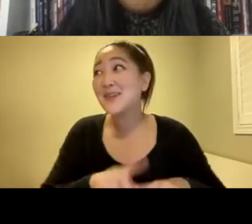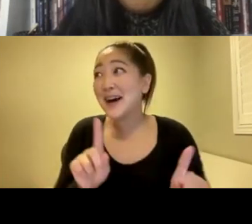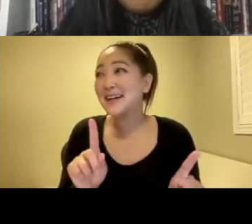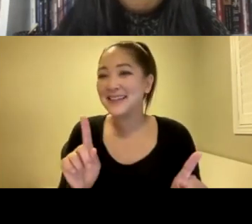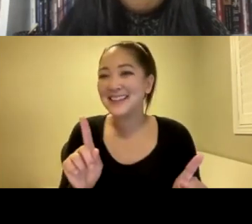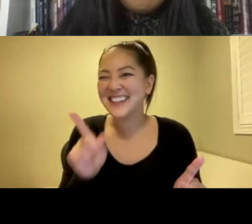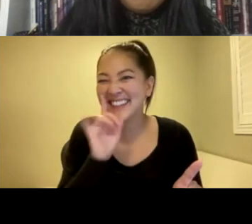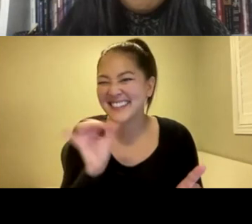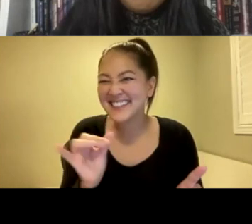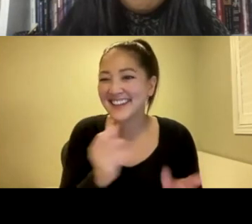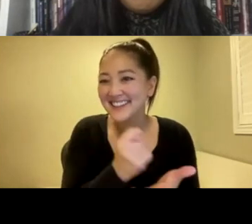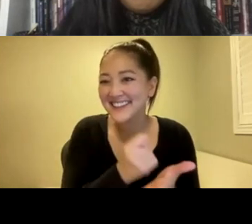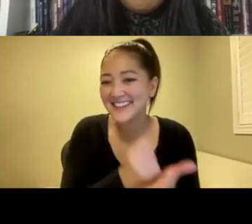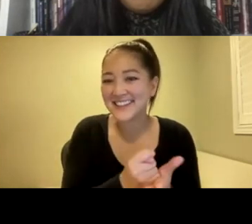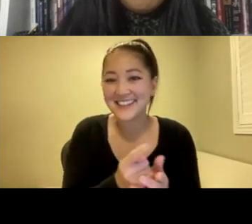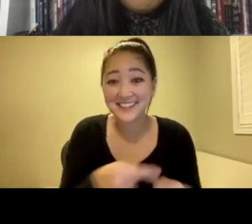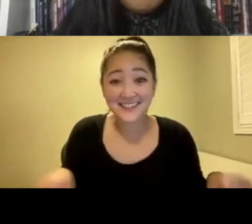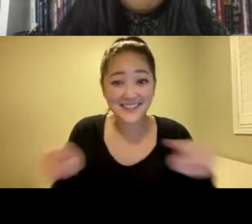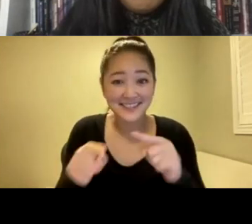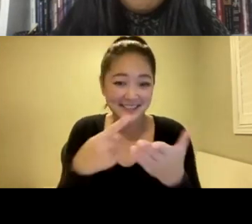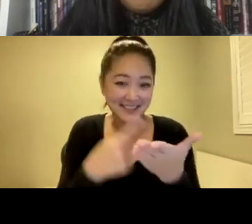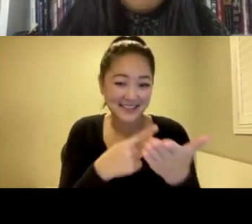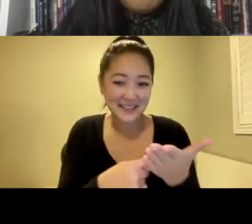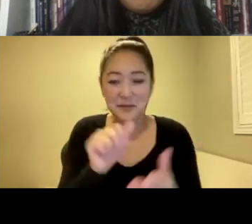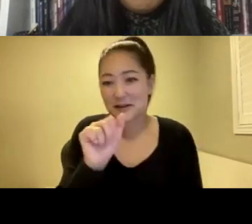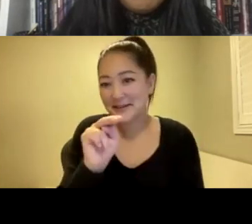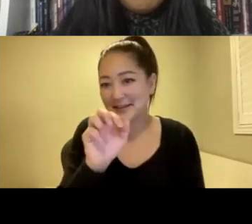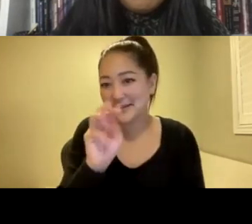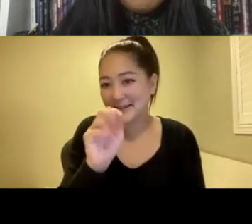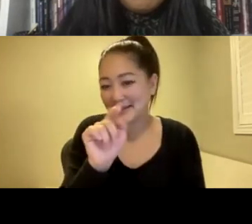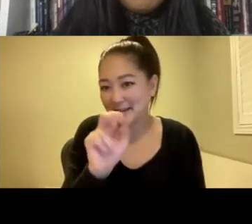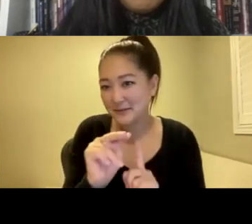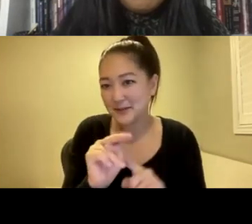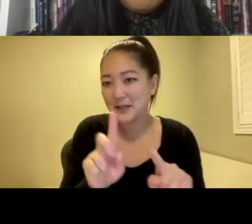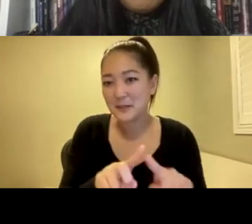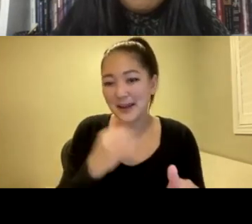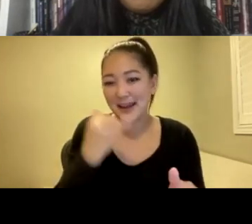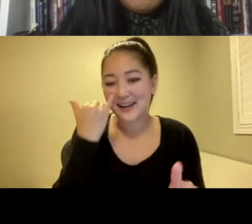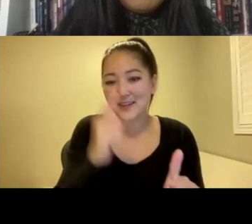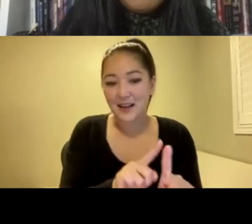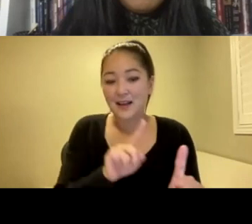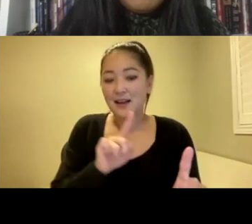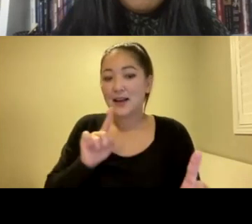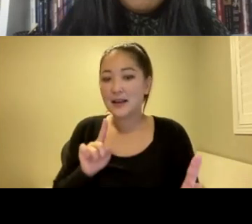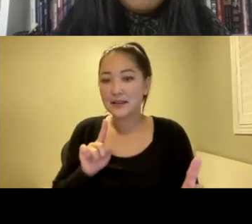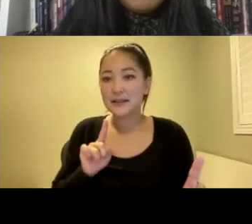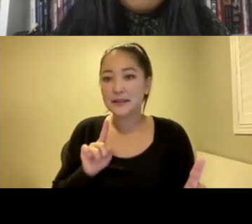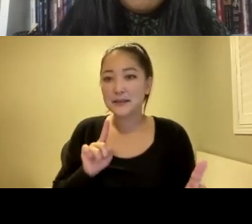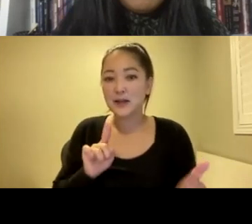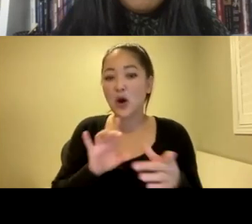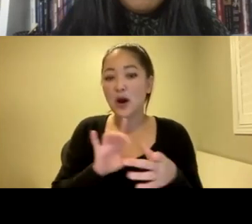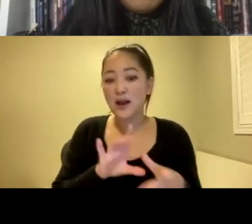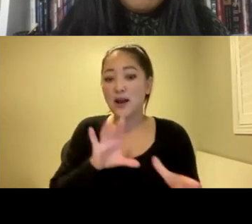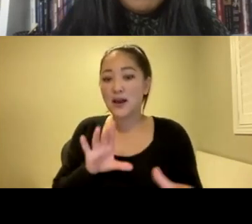you know, we're all talking about animation here, that when you have a little bit of distance, it can